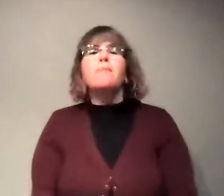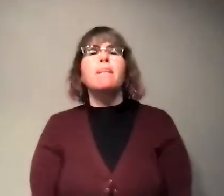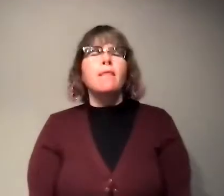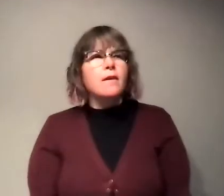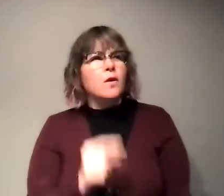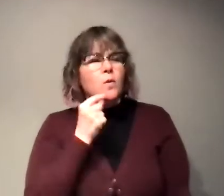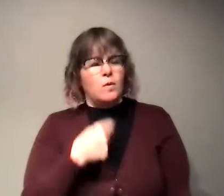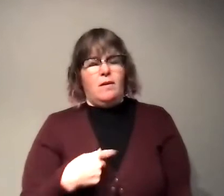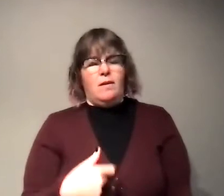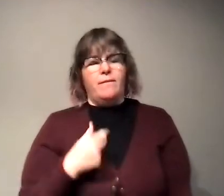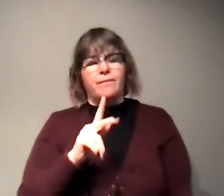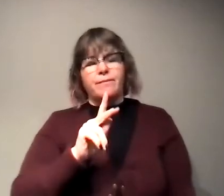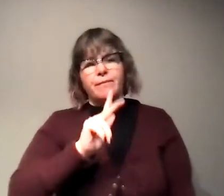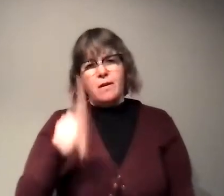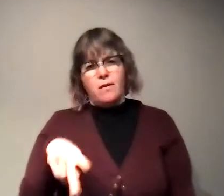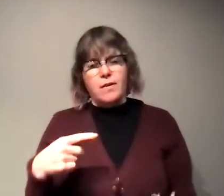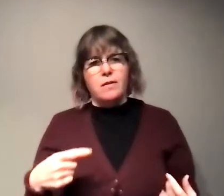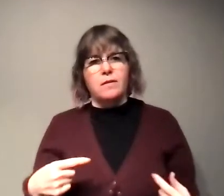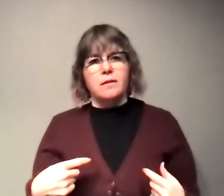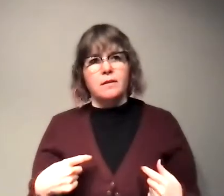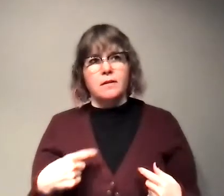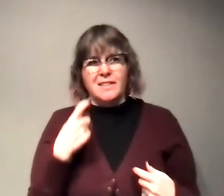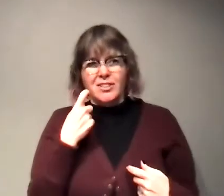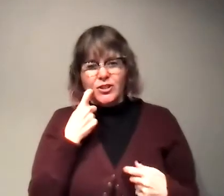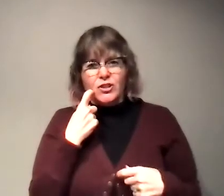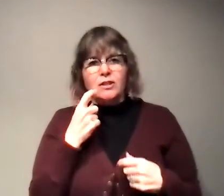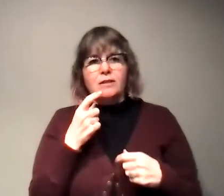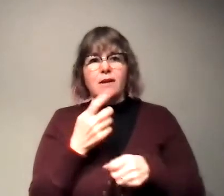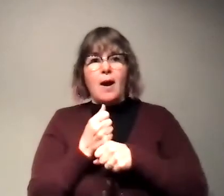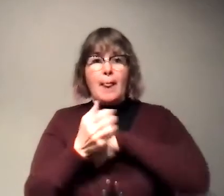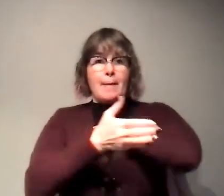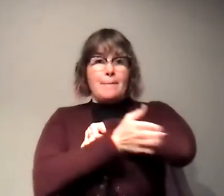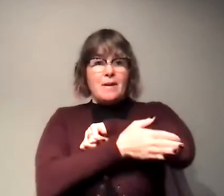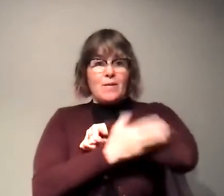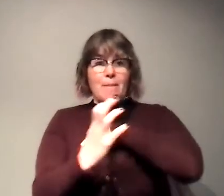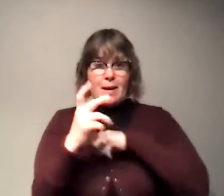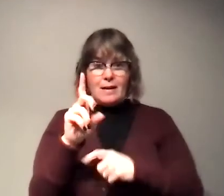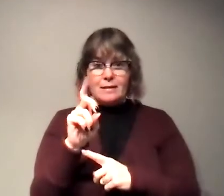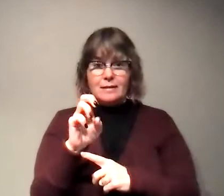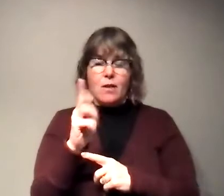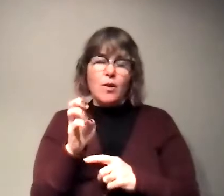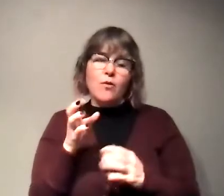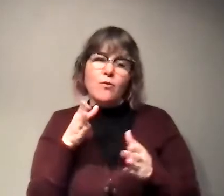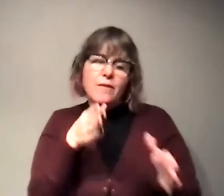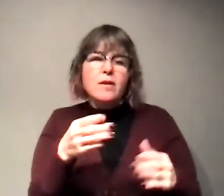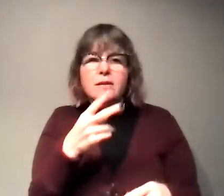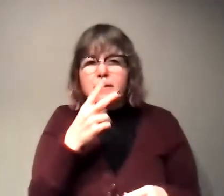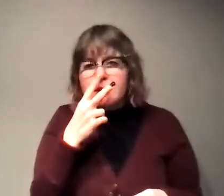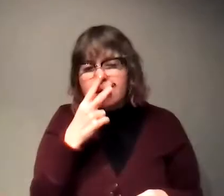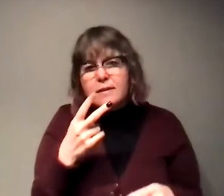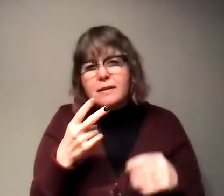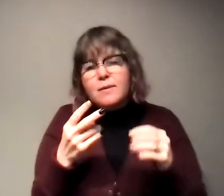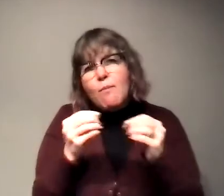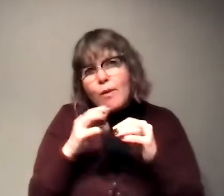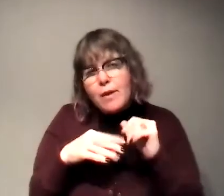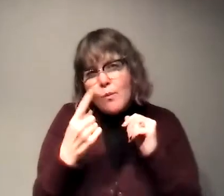I live in Philadelphia, and we just got a beaver back in the Delaware River. And like we've seen, like there's presumably more than just